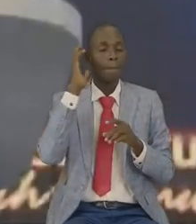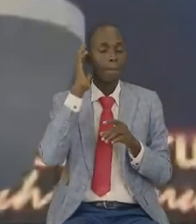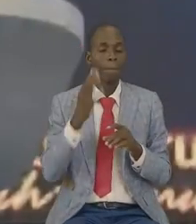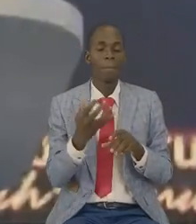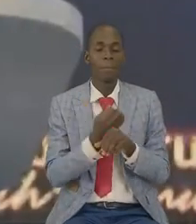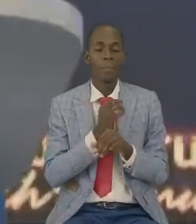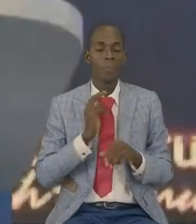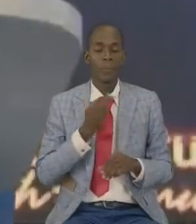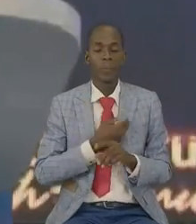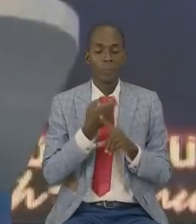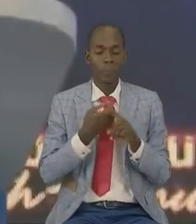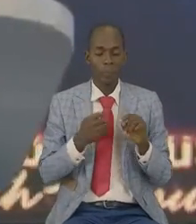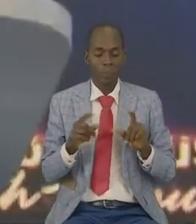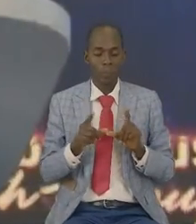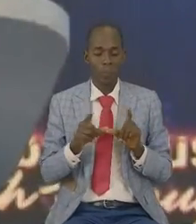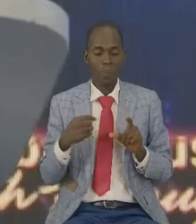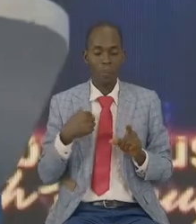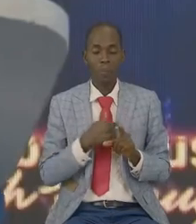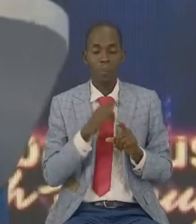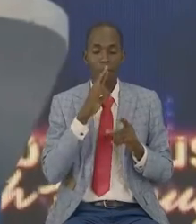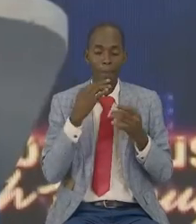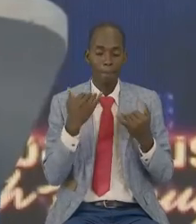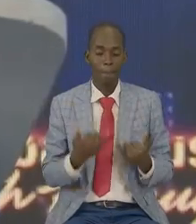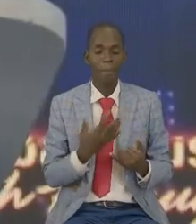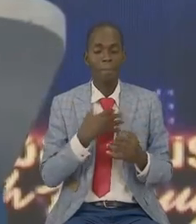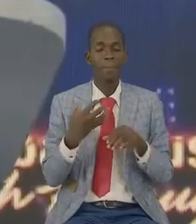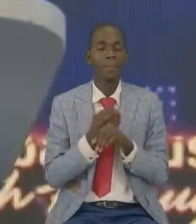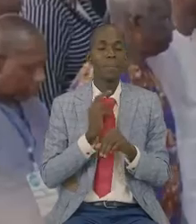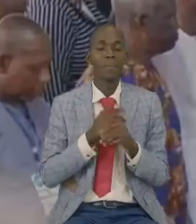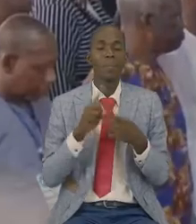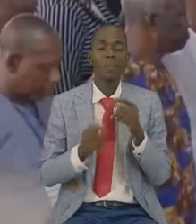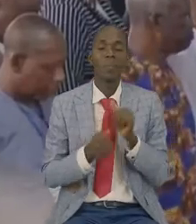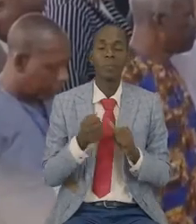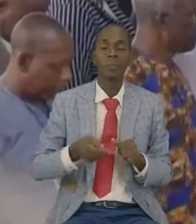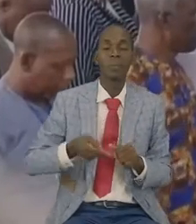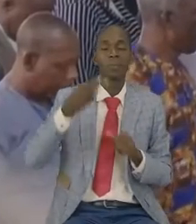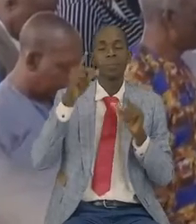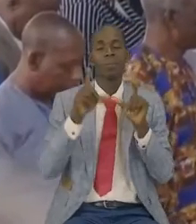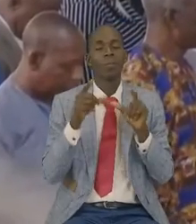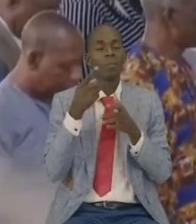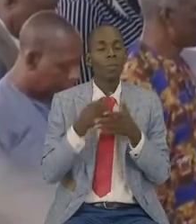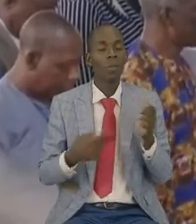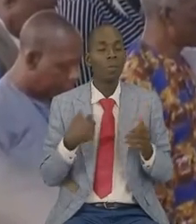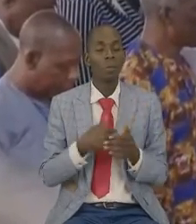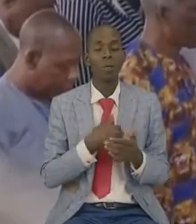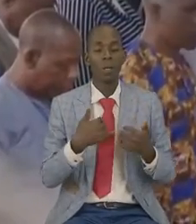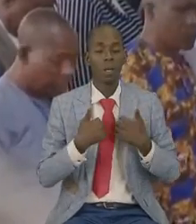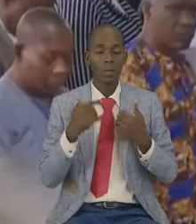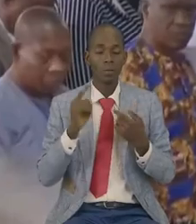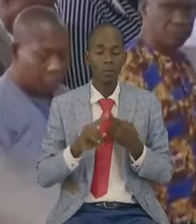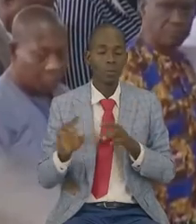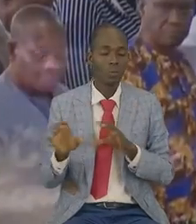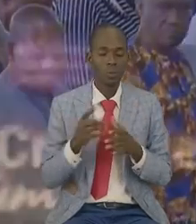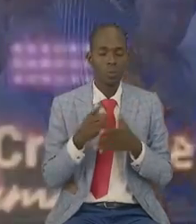the level we are now and take us to a higher level. What we have to do, what we have to